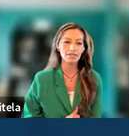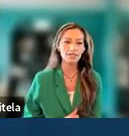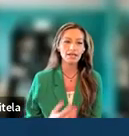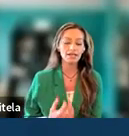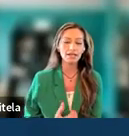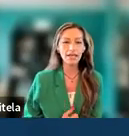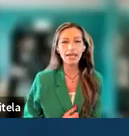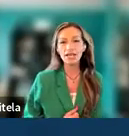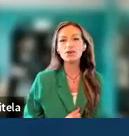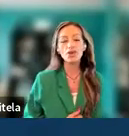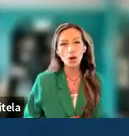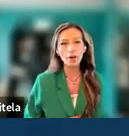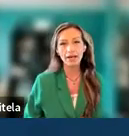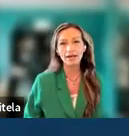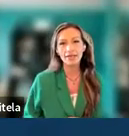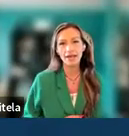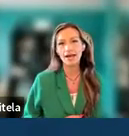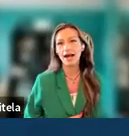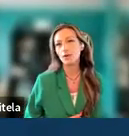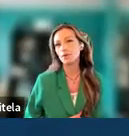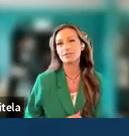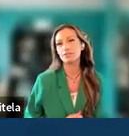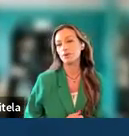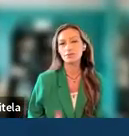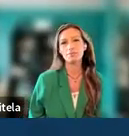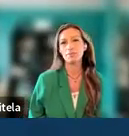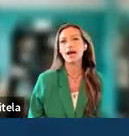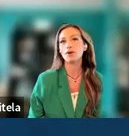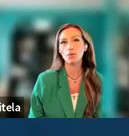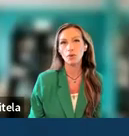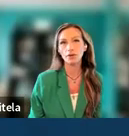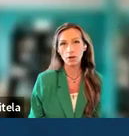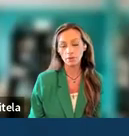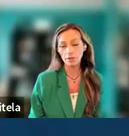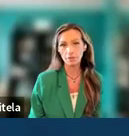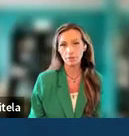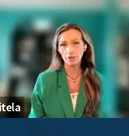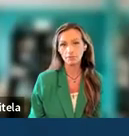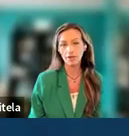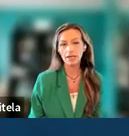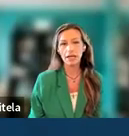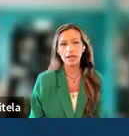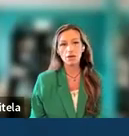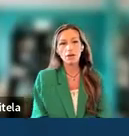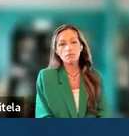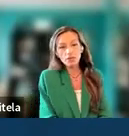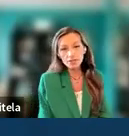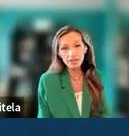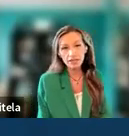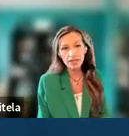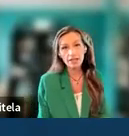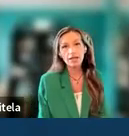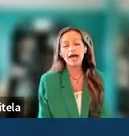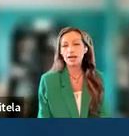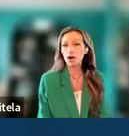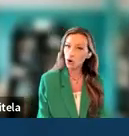strong inner knowing that I was supposed to be out in the world helping people. But